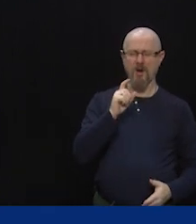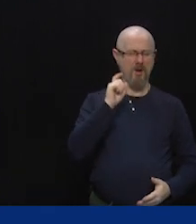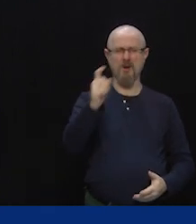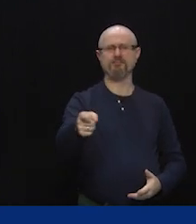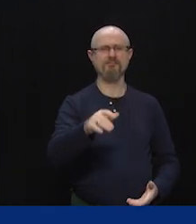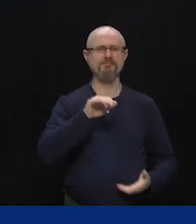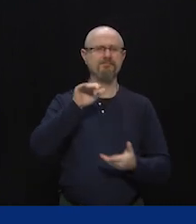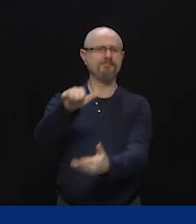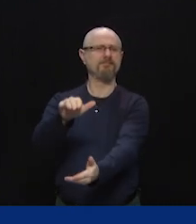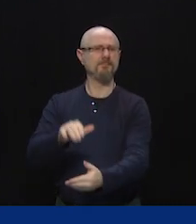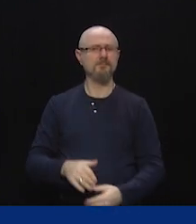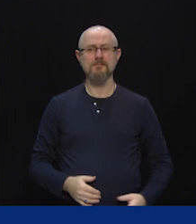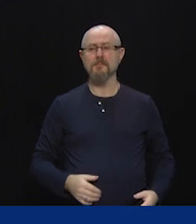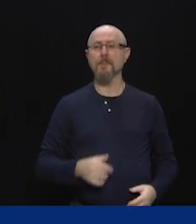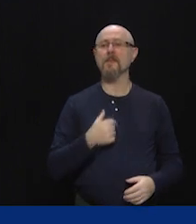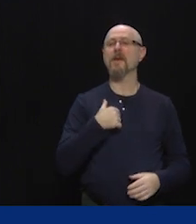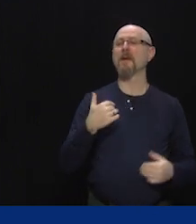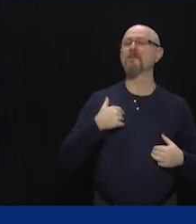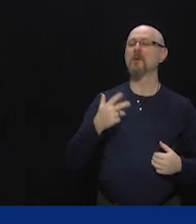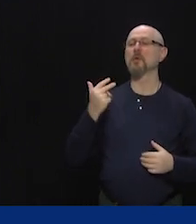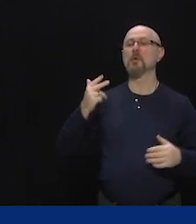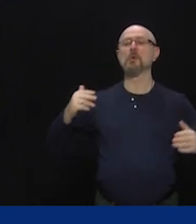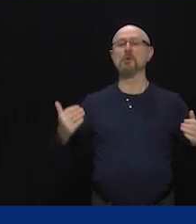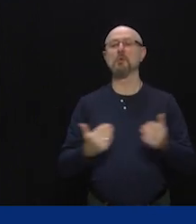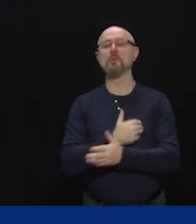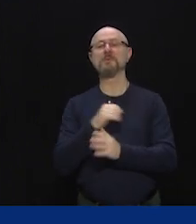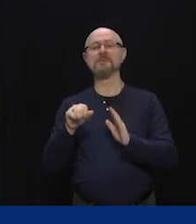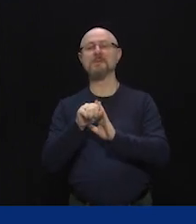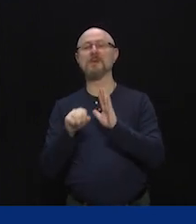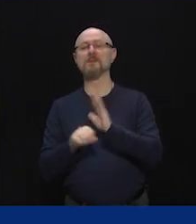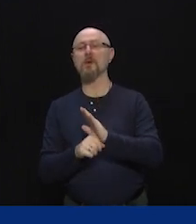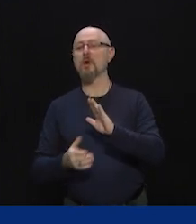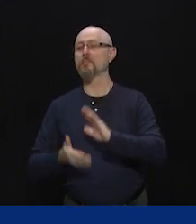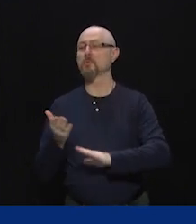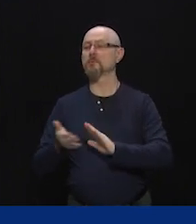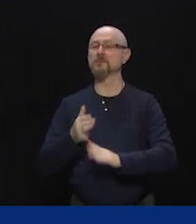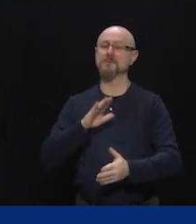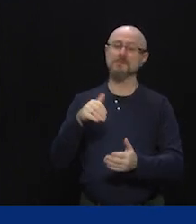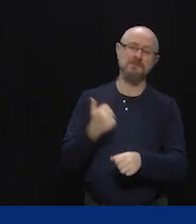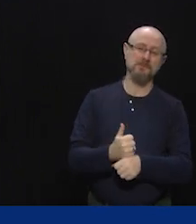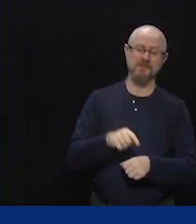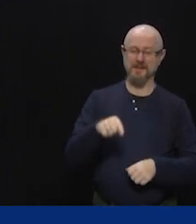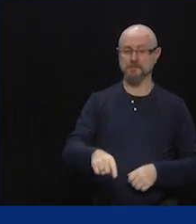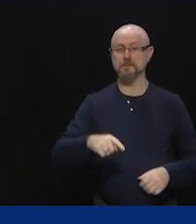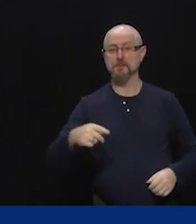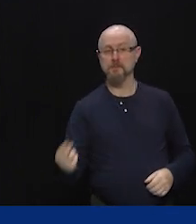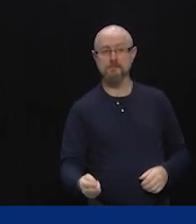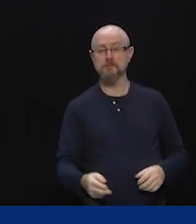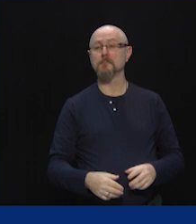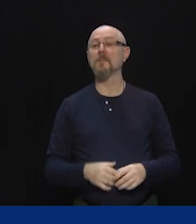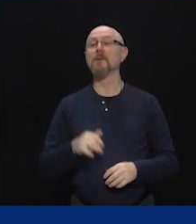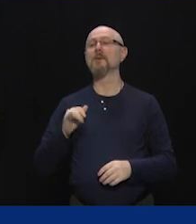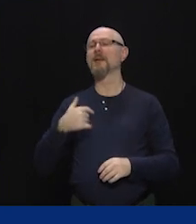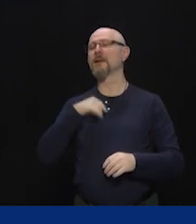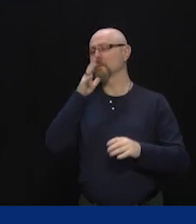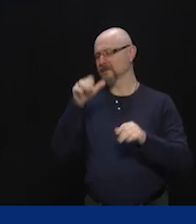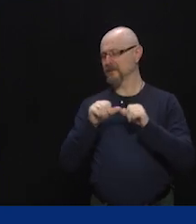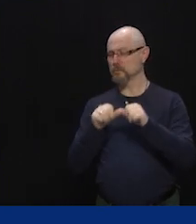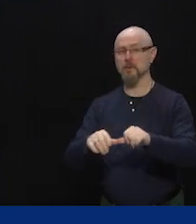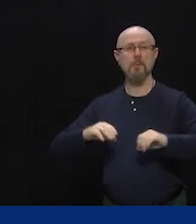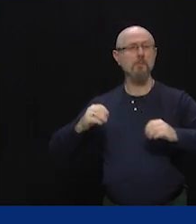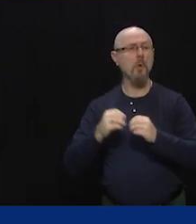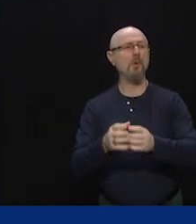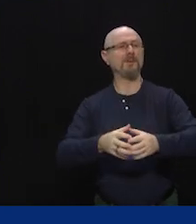There are 13 new state sites opening this Wednesday. Those will not be the last of the state sites that open. Those will be the